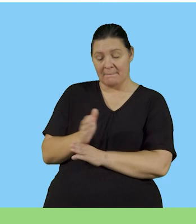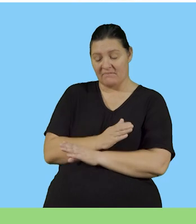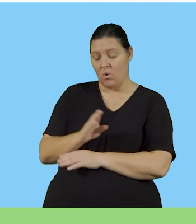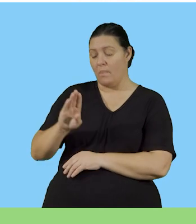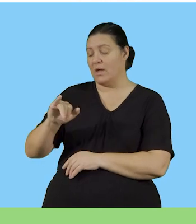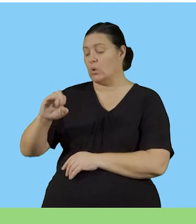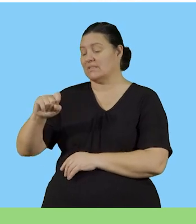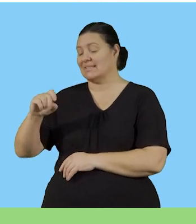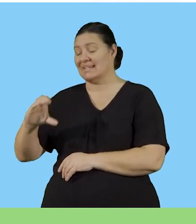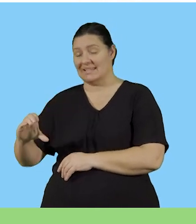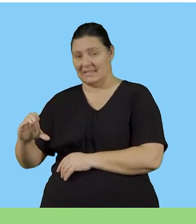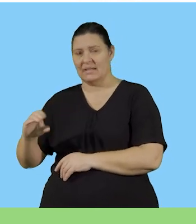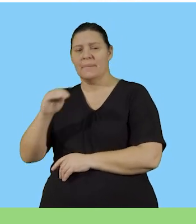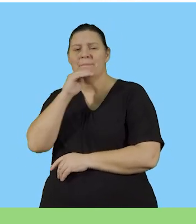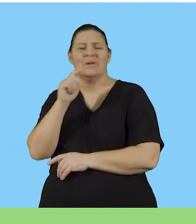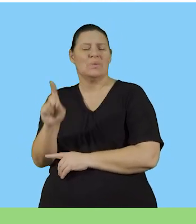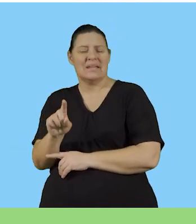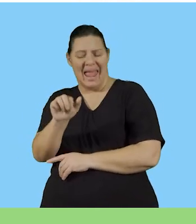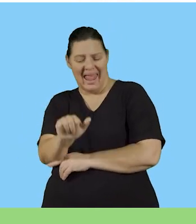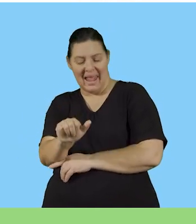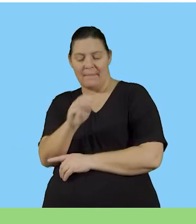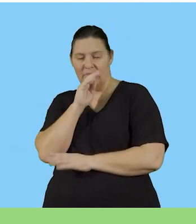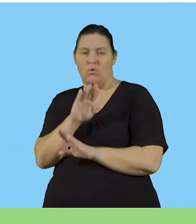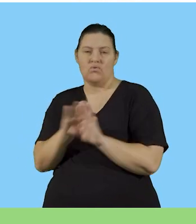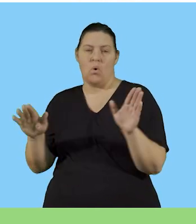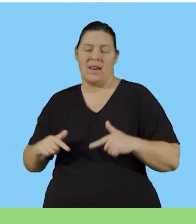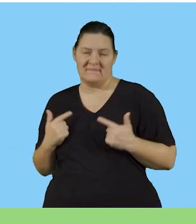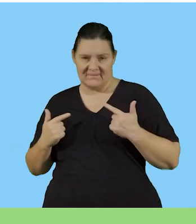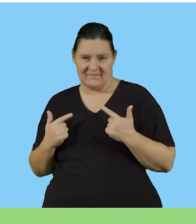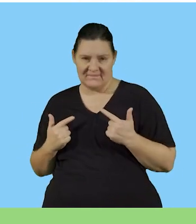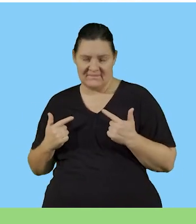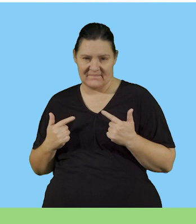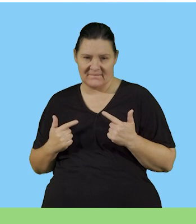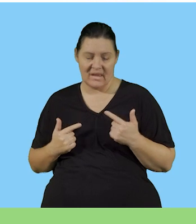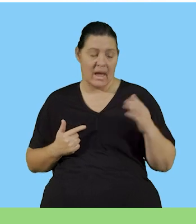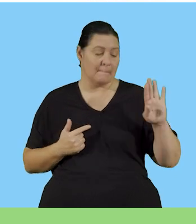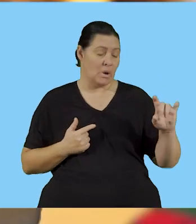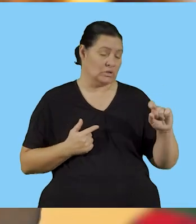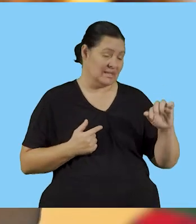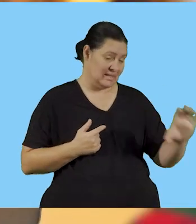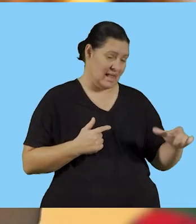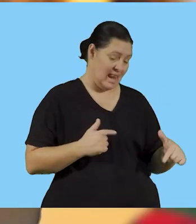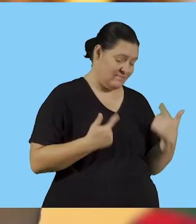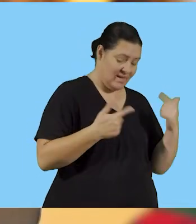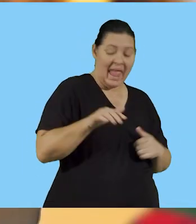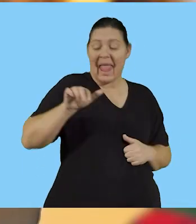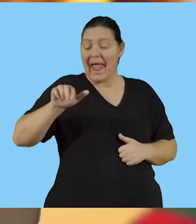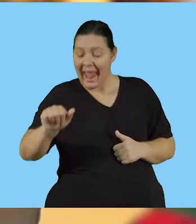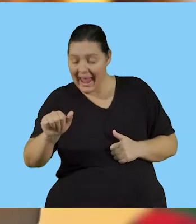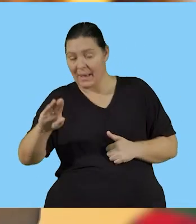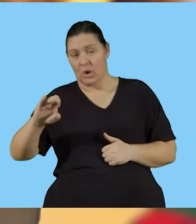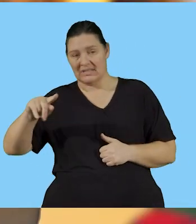before the word abiotic means not living. So biotic, living,